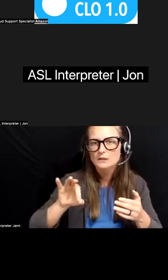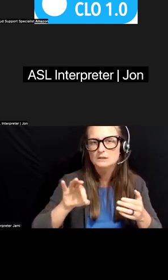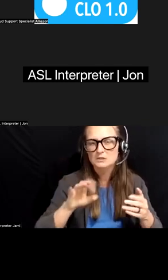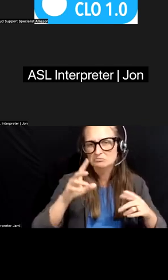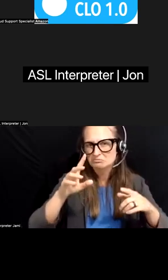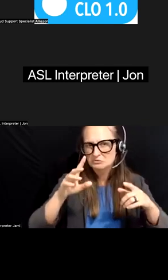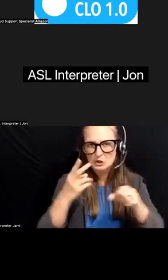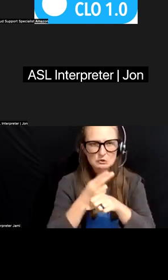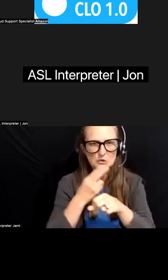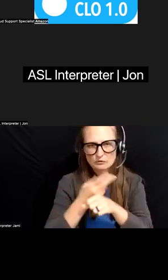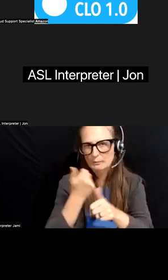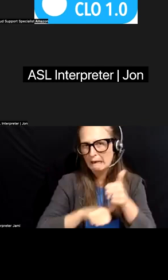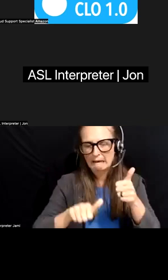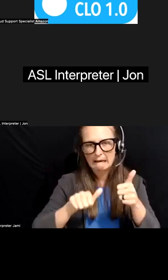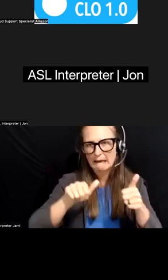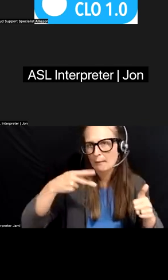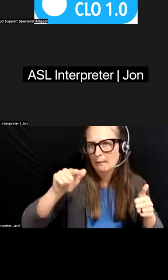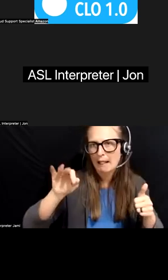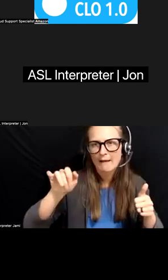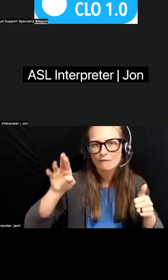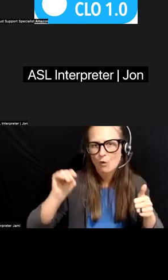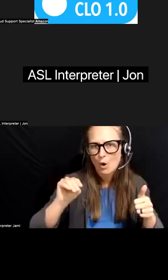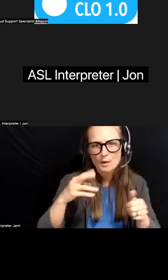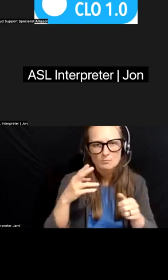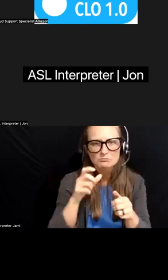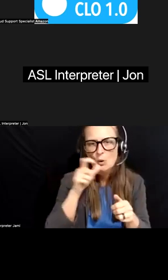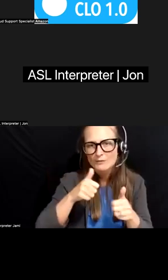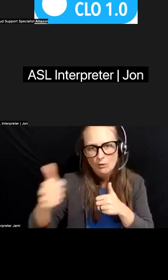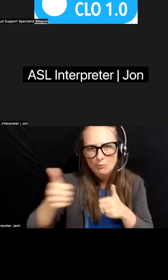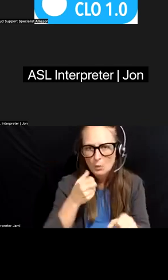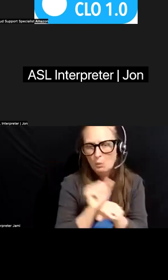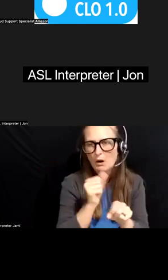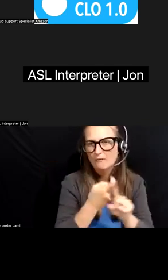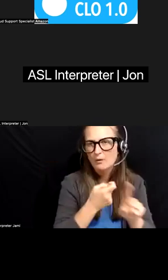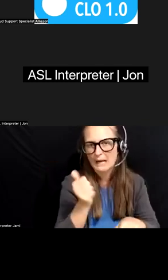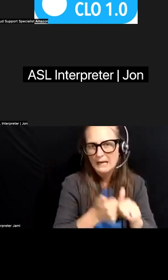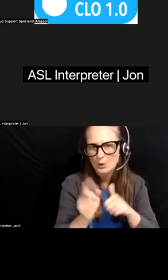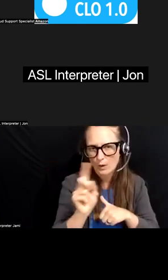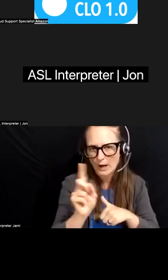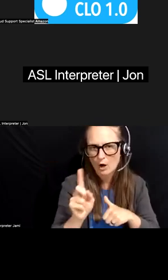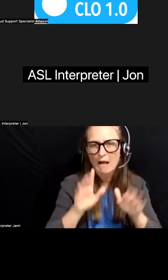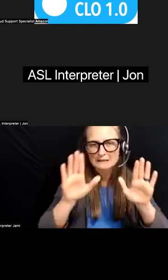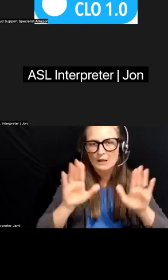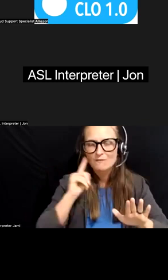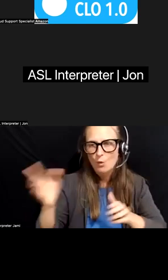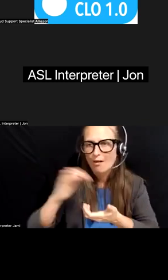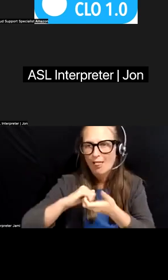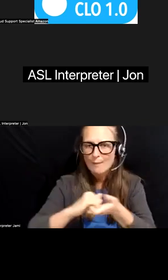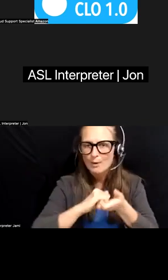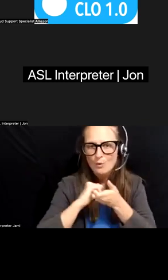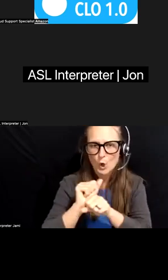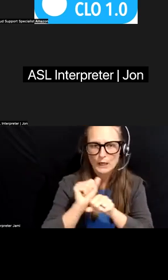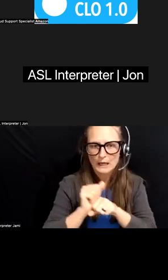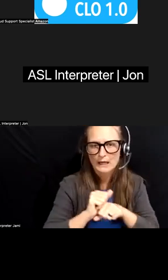to commute. You can work from any place. Excellent for collaborative working. Vendor provides modest software